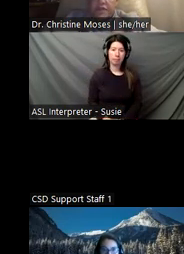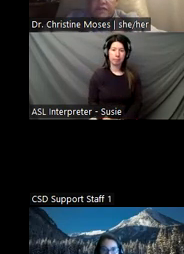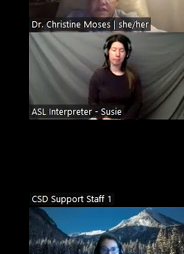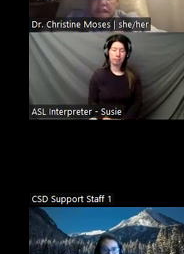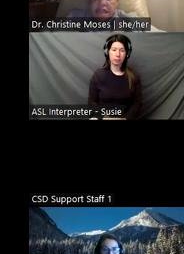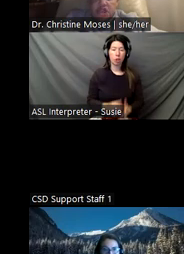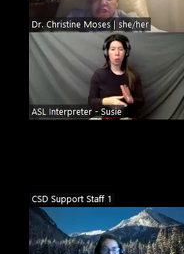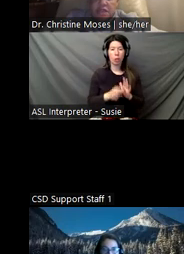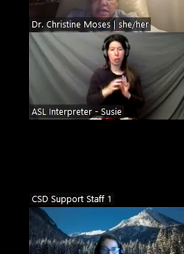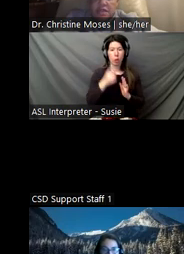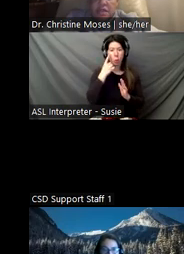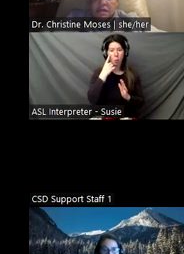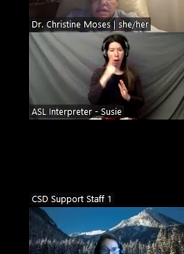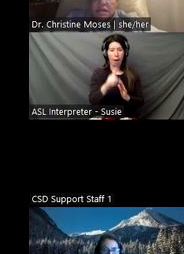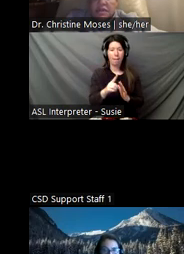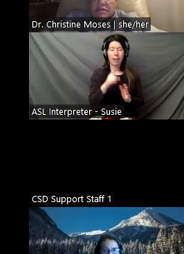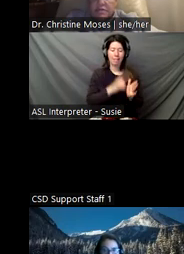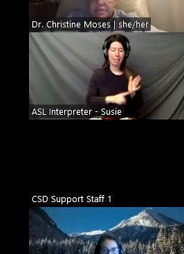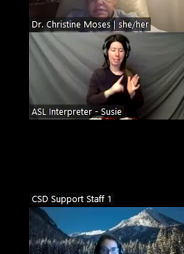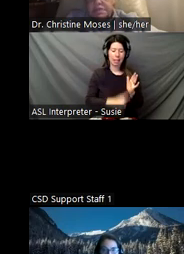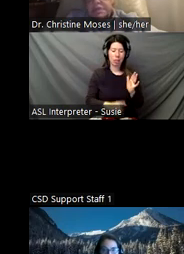Review of investigations.